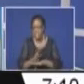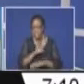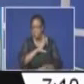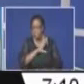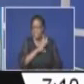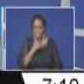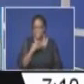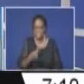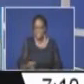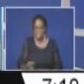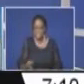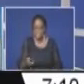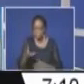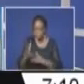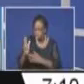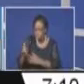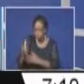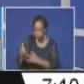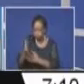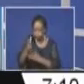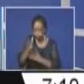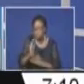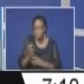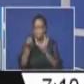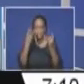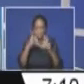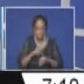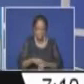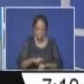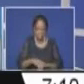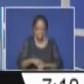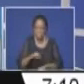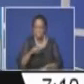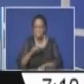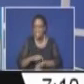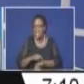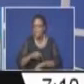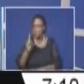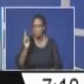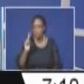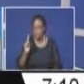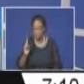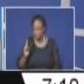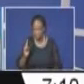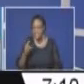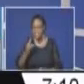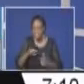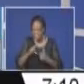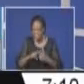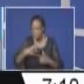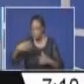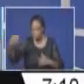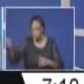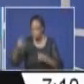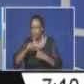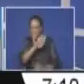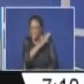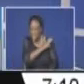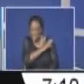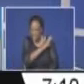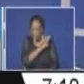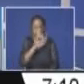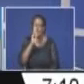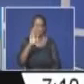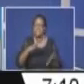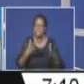said the American was shot multiple times about the body shortly after 1 o'clock at his residence. The man was then taken to a clinic in Bimini where he later